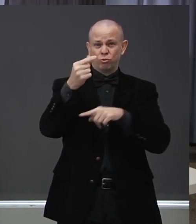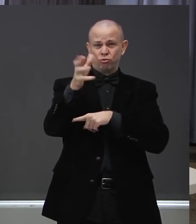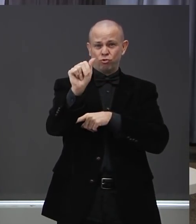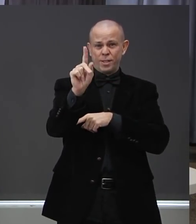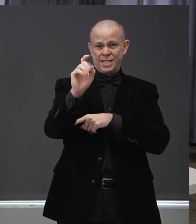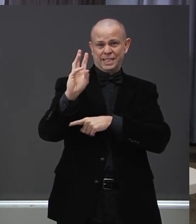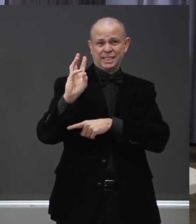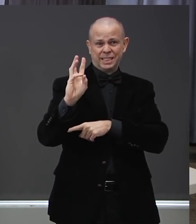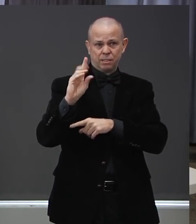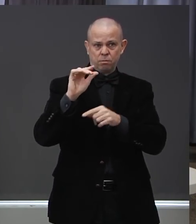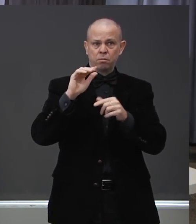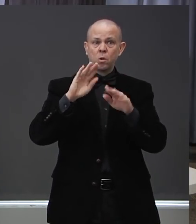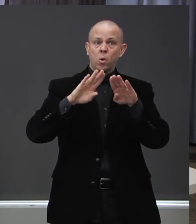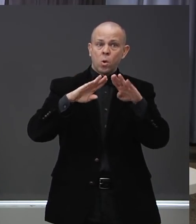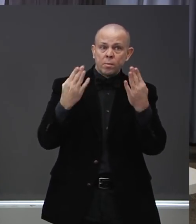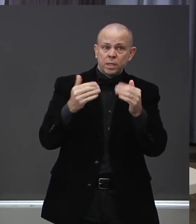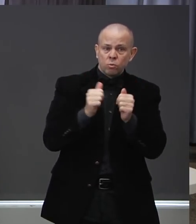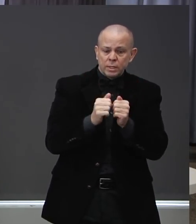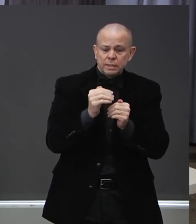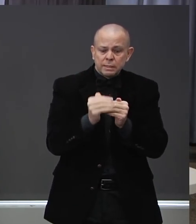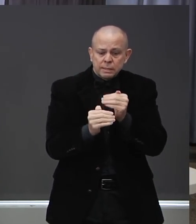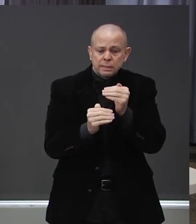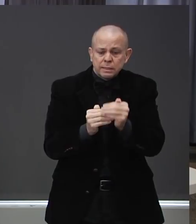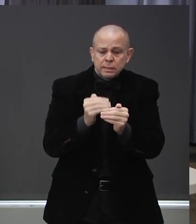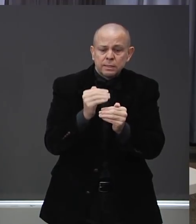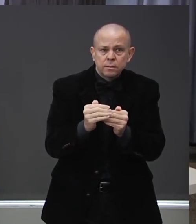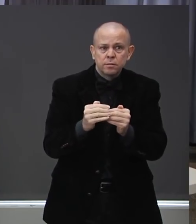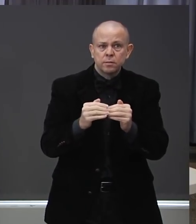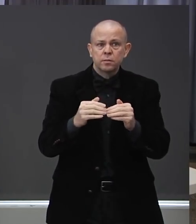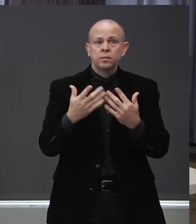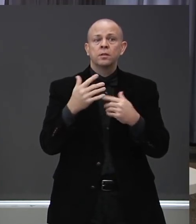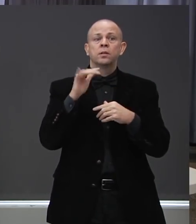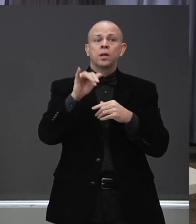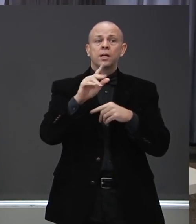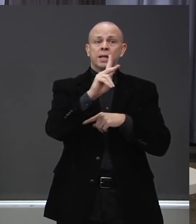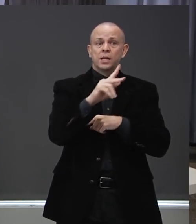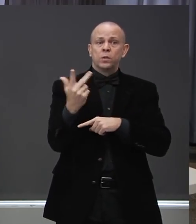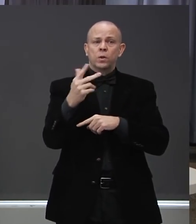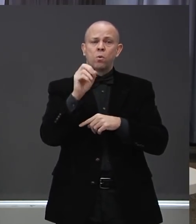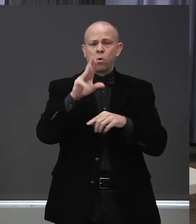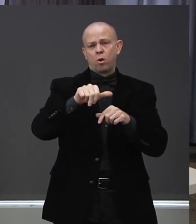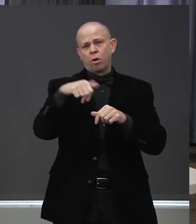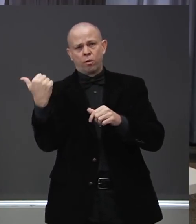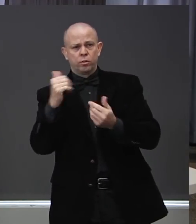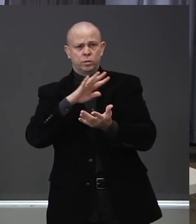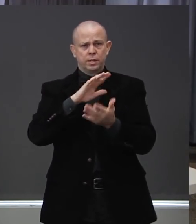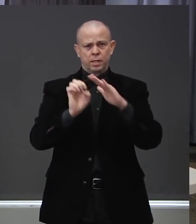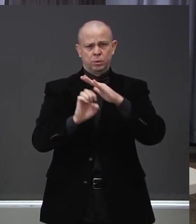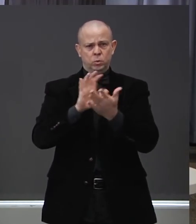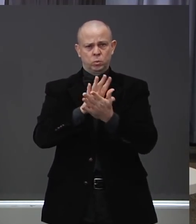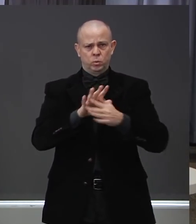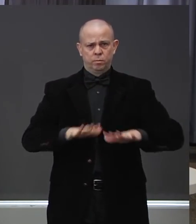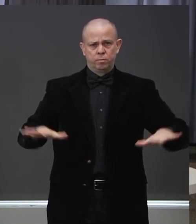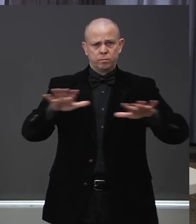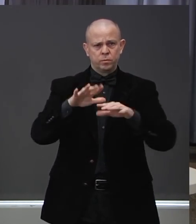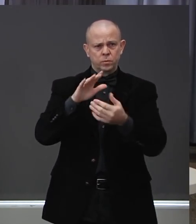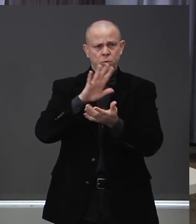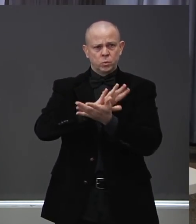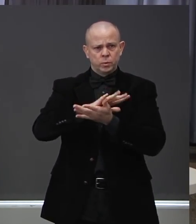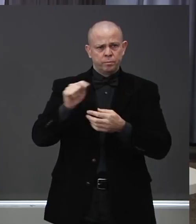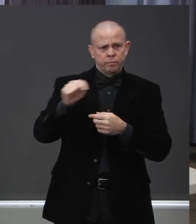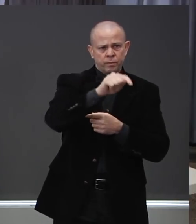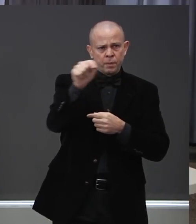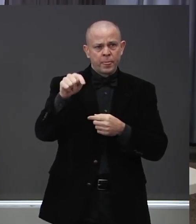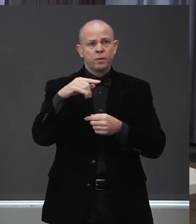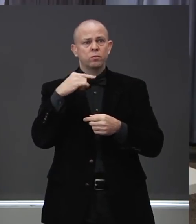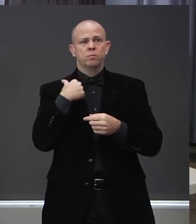There are several reasons for expanding K-3 to all elementary age students. At the time of the original metric, limited scientific evidence